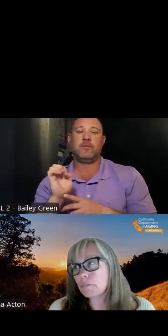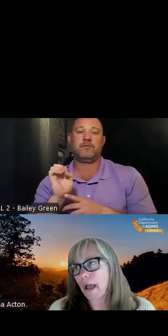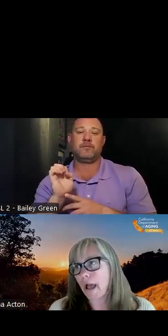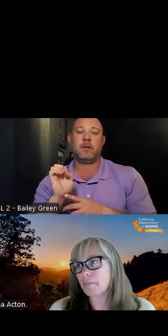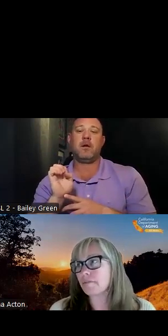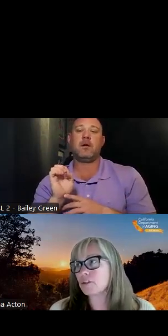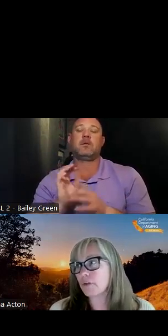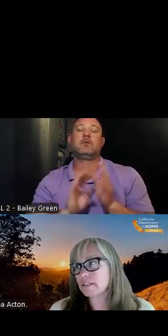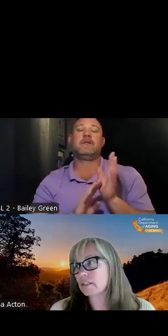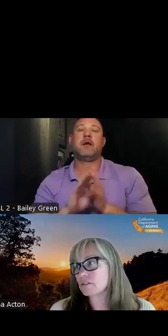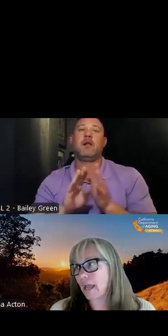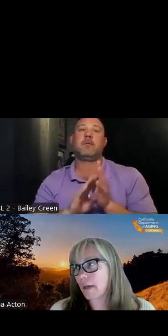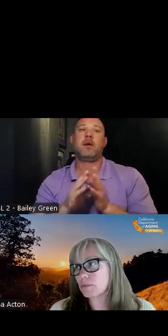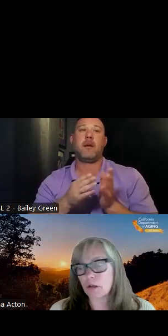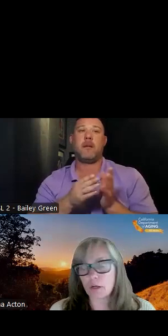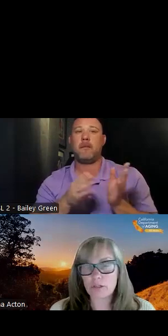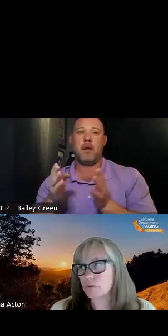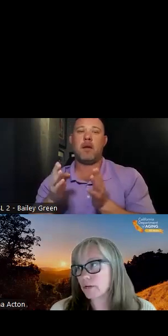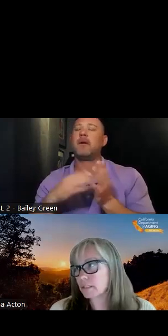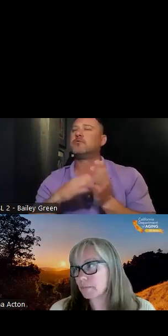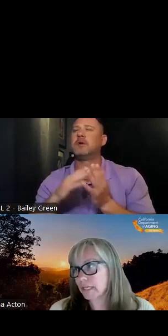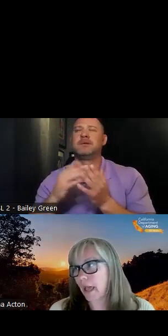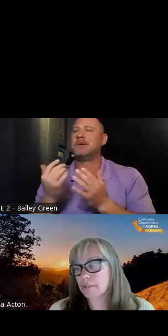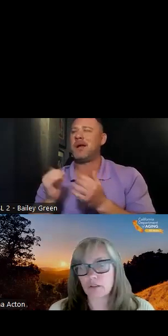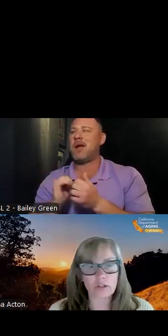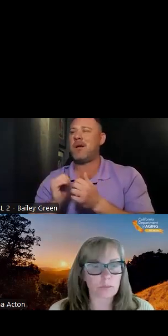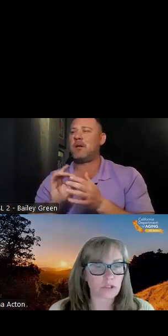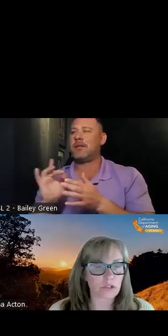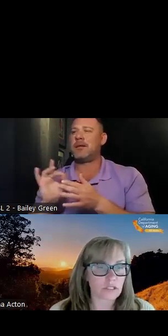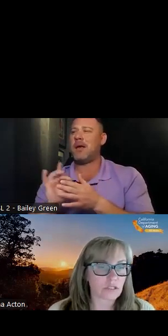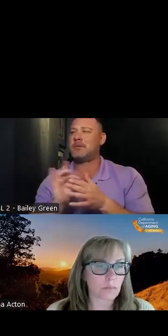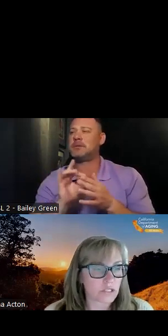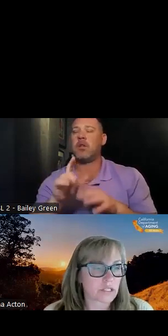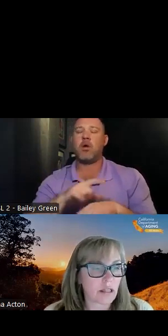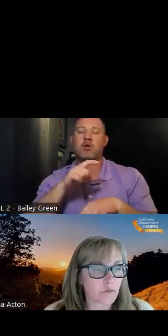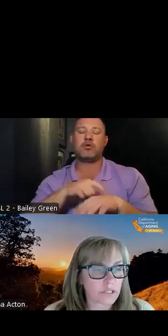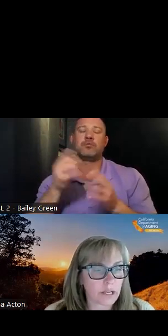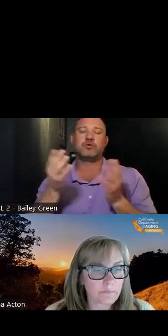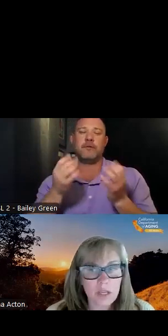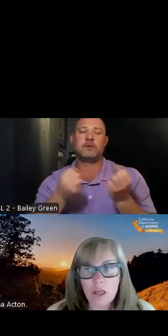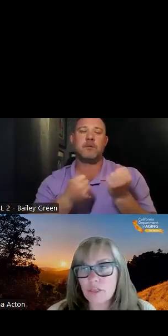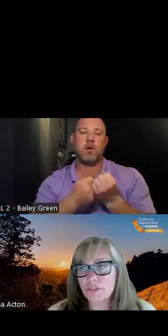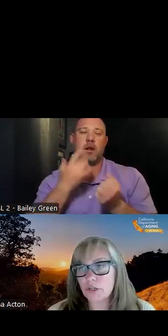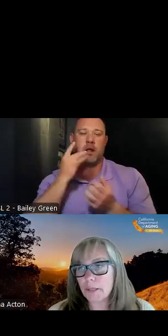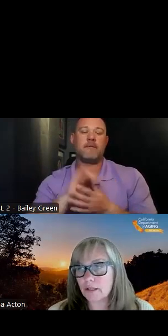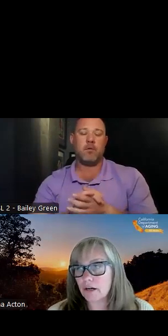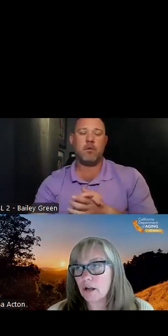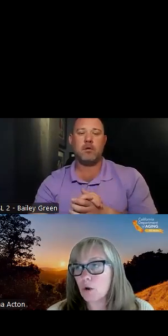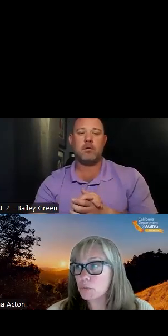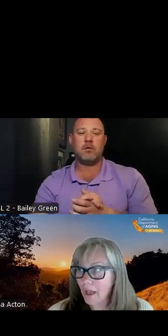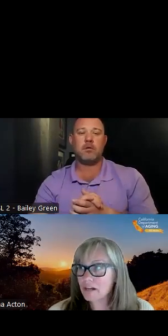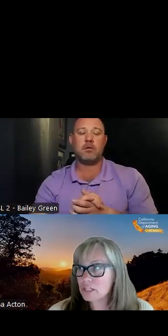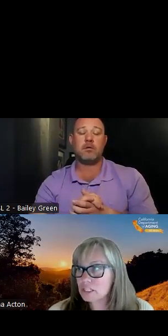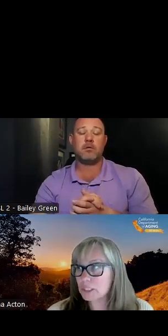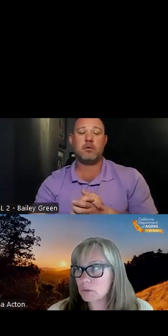a roadmap of addressing those gaps. What can we do to address some of the gaps in long-term services and supports in California? The third pillar,